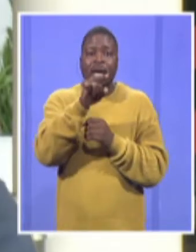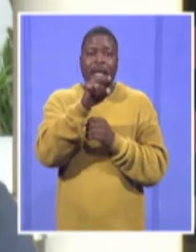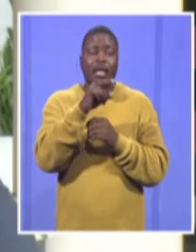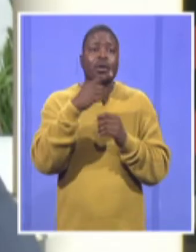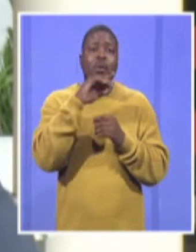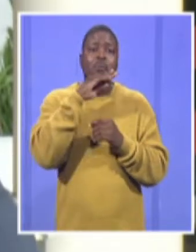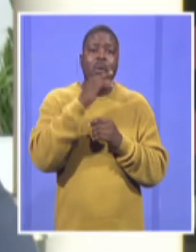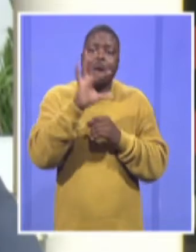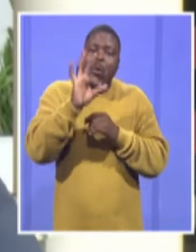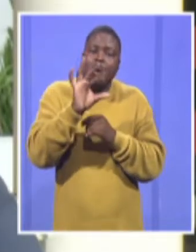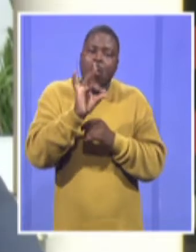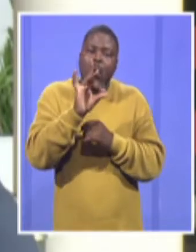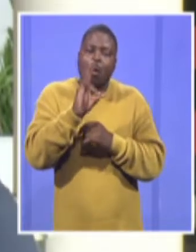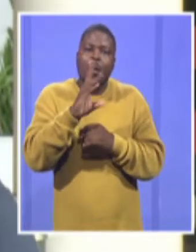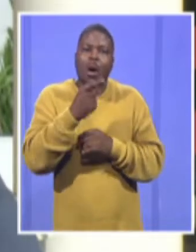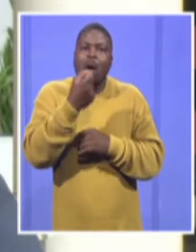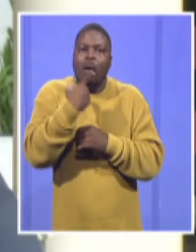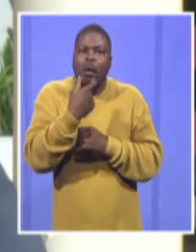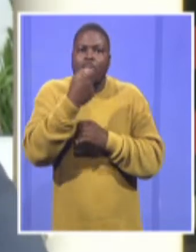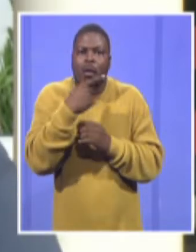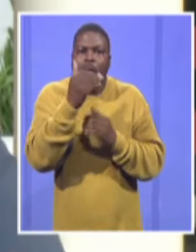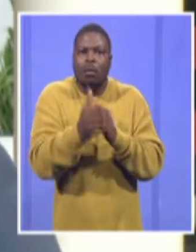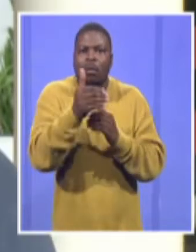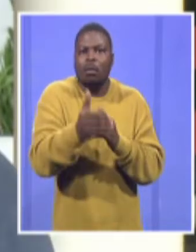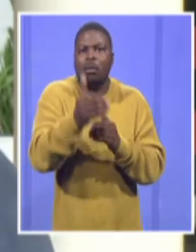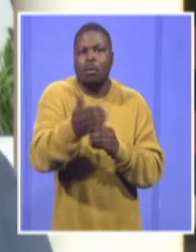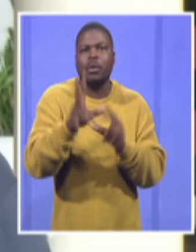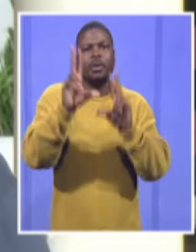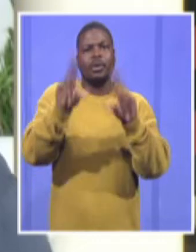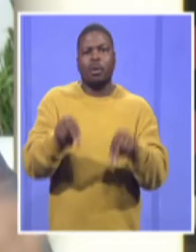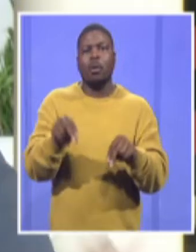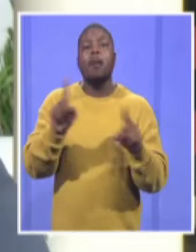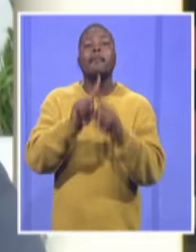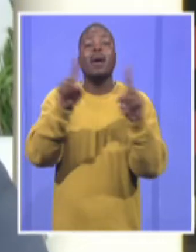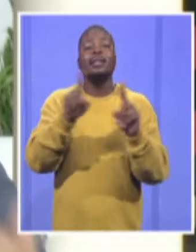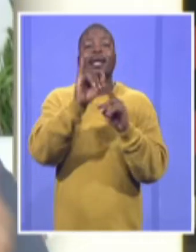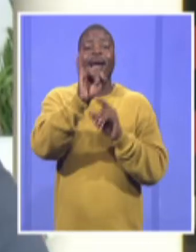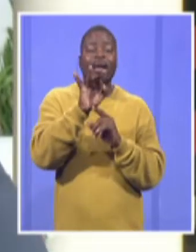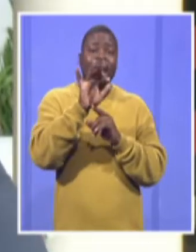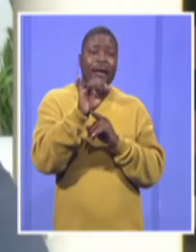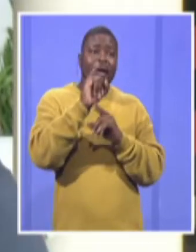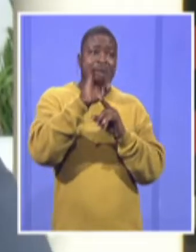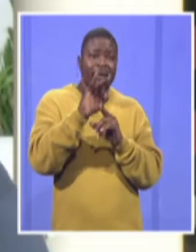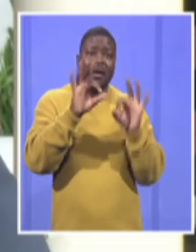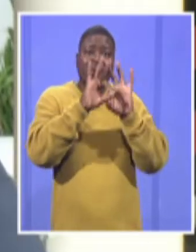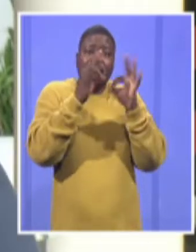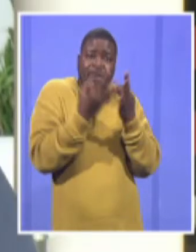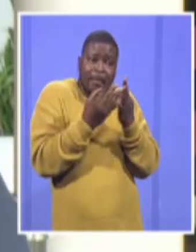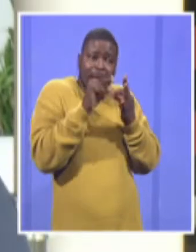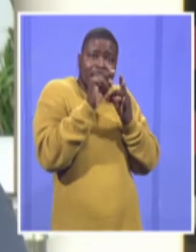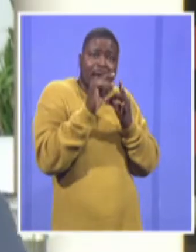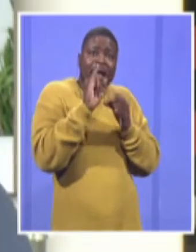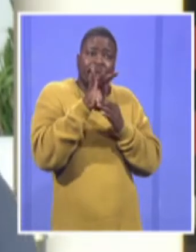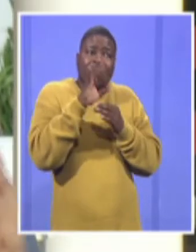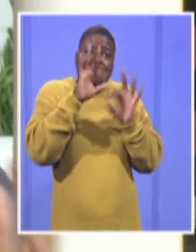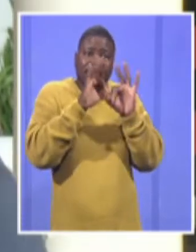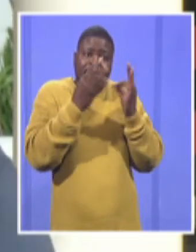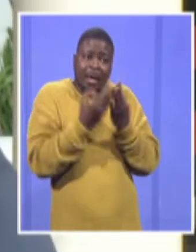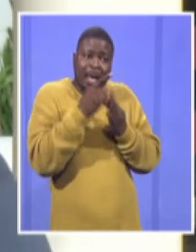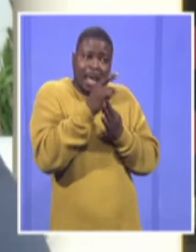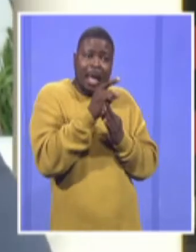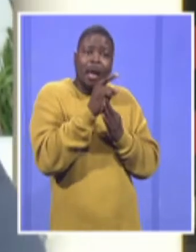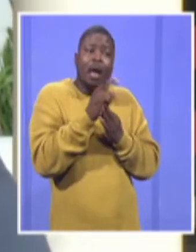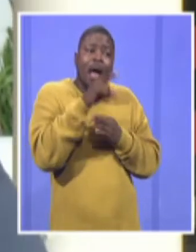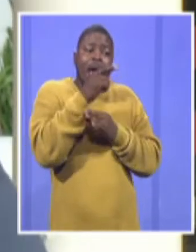because we know that for now you are forced, when you have a person who has TB, to take pills every day, which